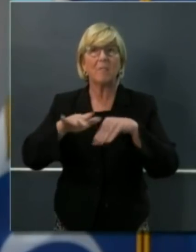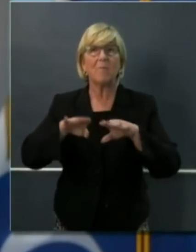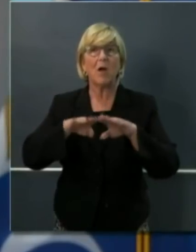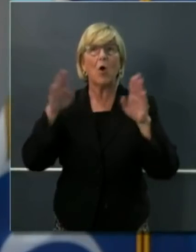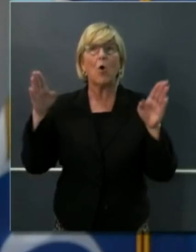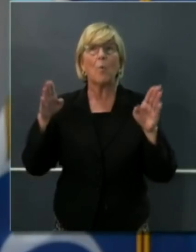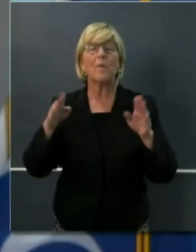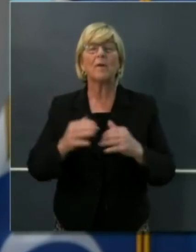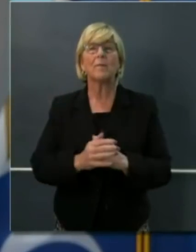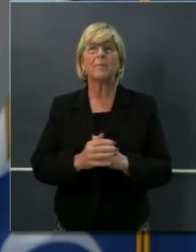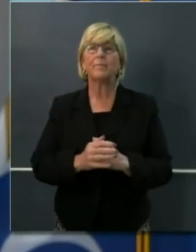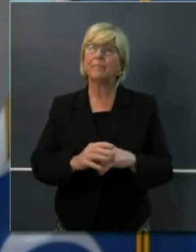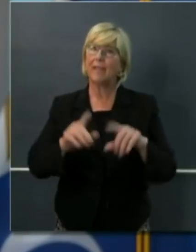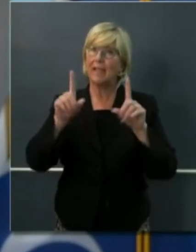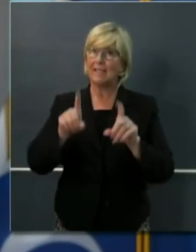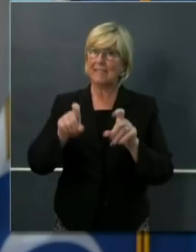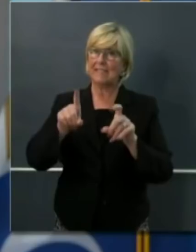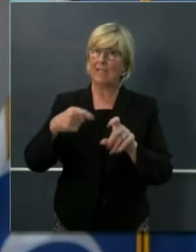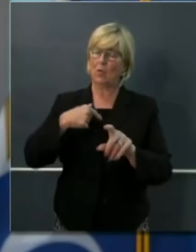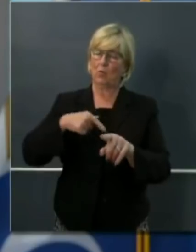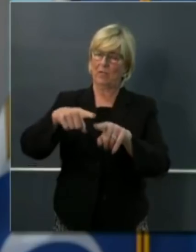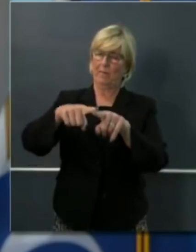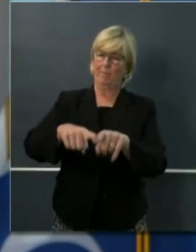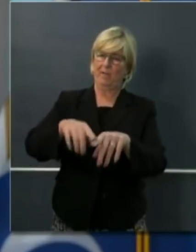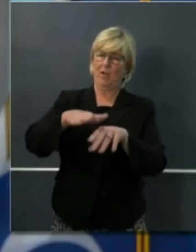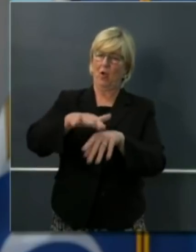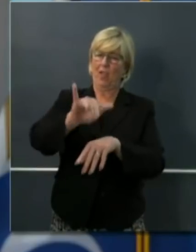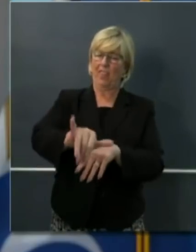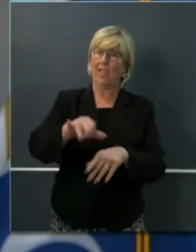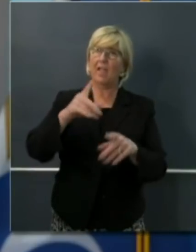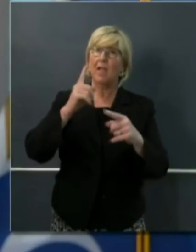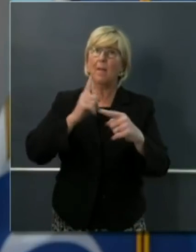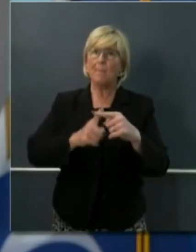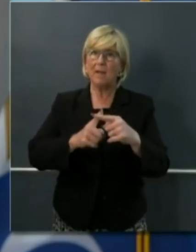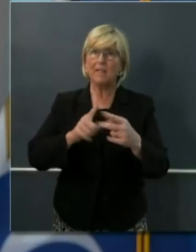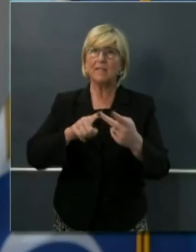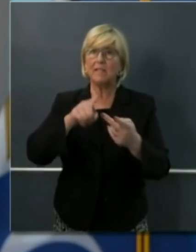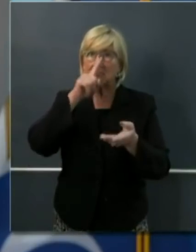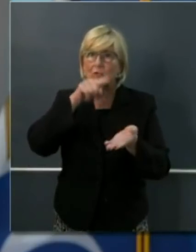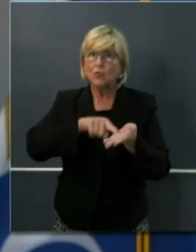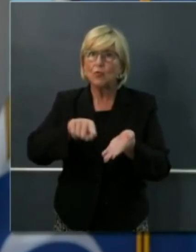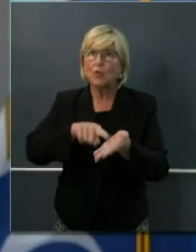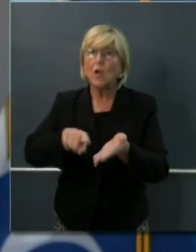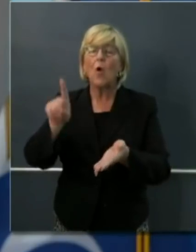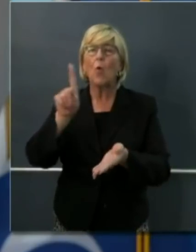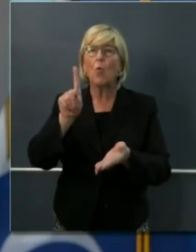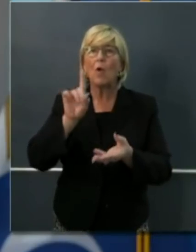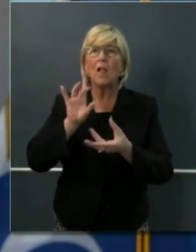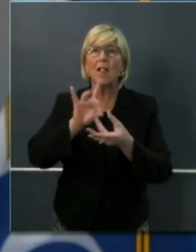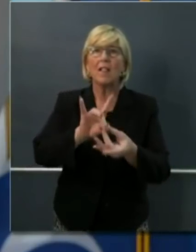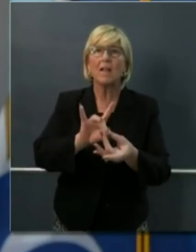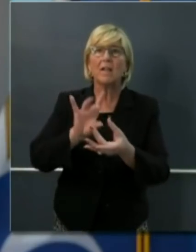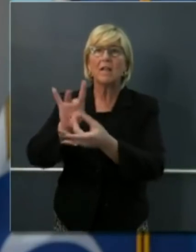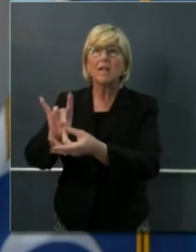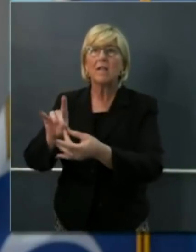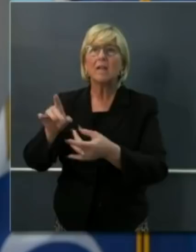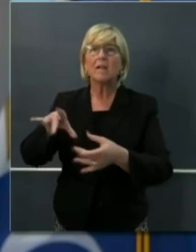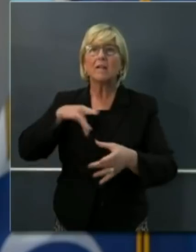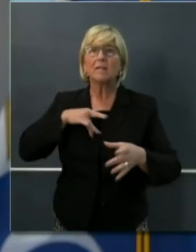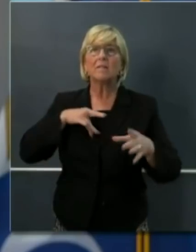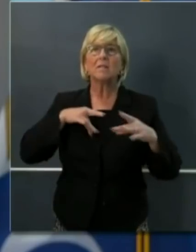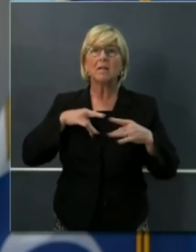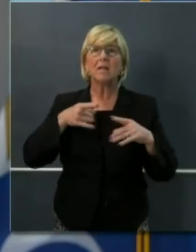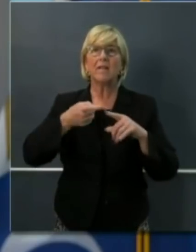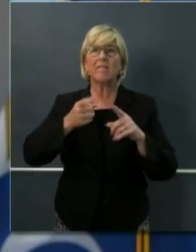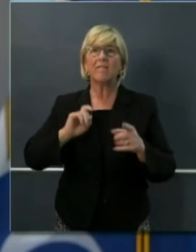The testing becomes foundational in that effort. The tracing becomes foundational in that effort. I have a number of things I